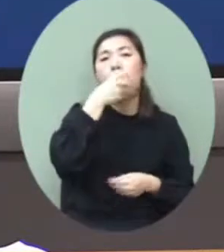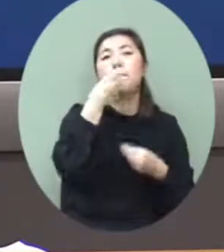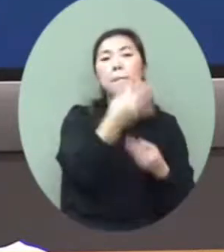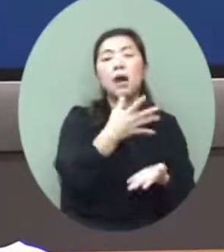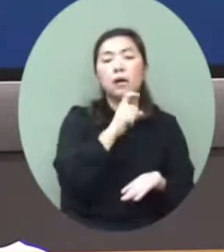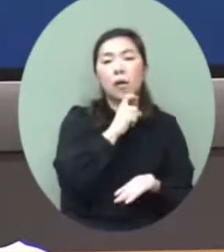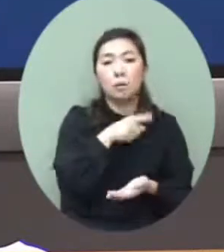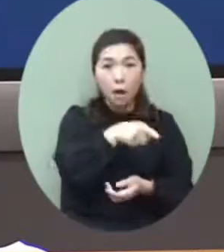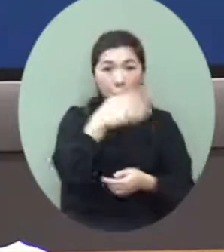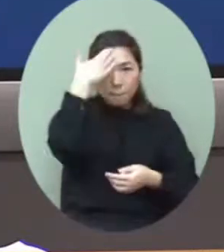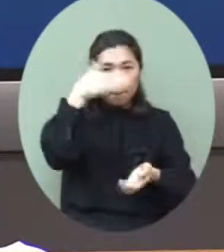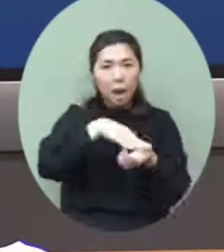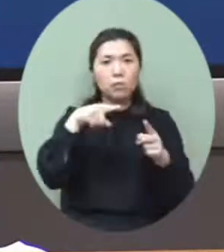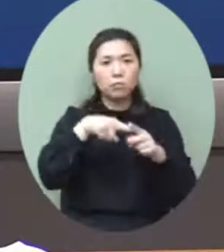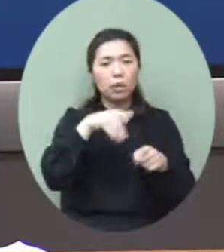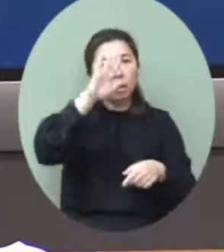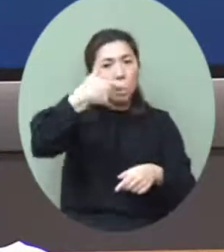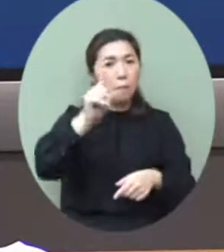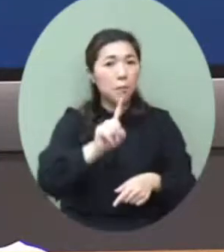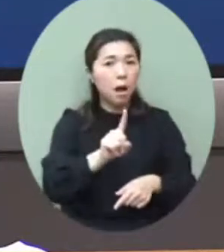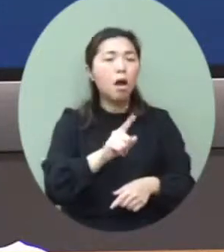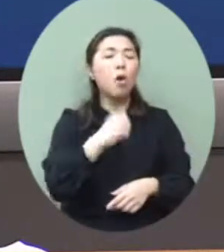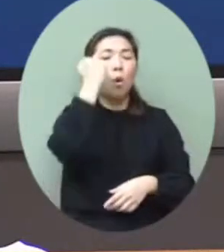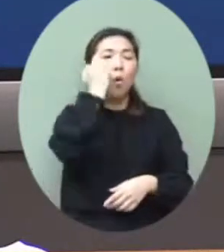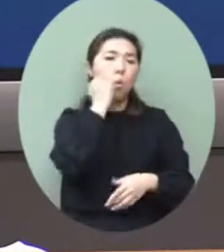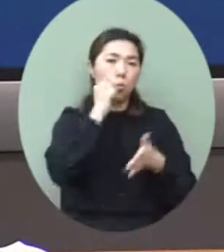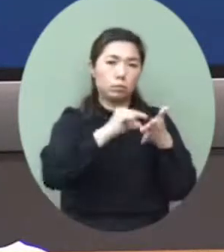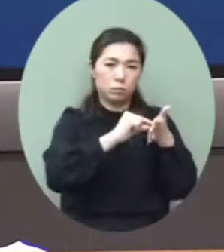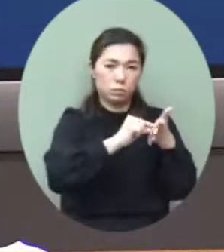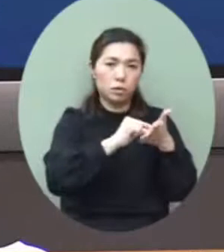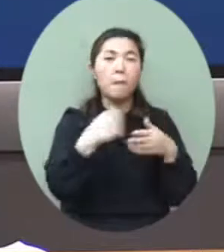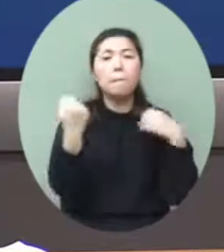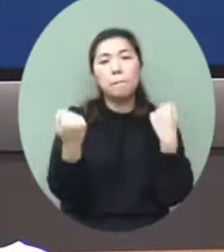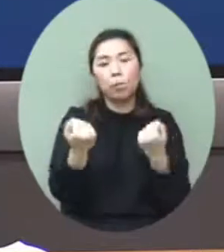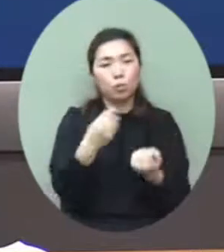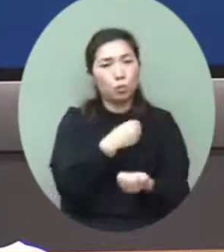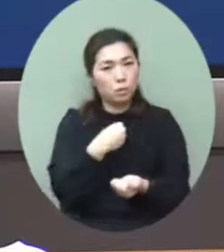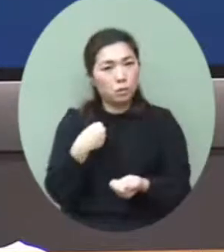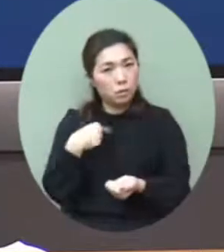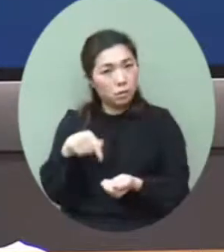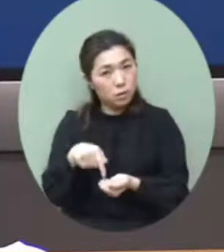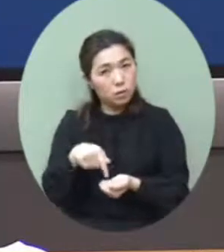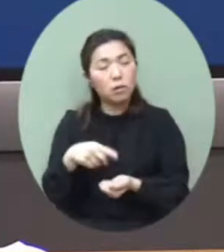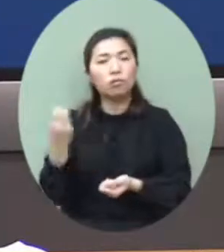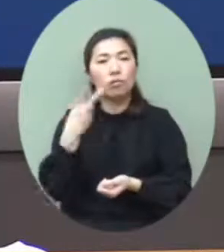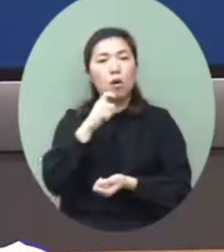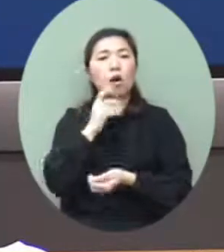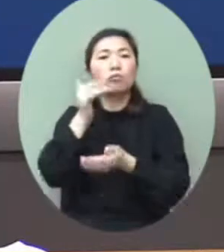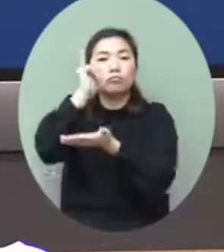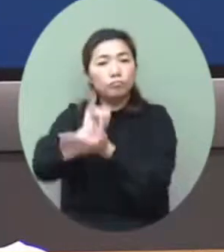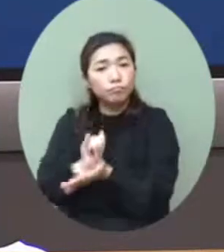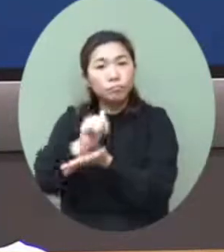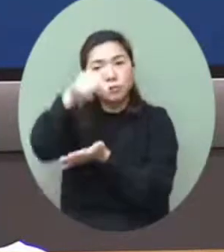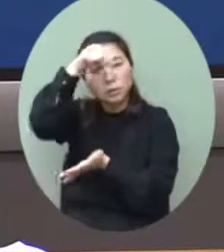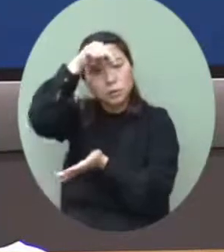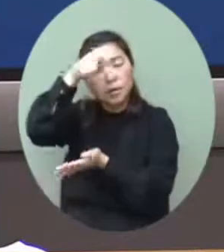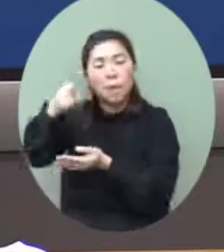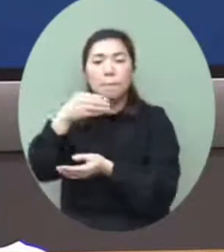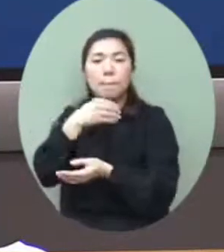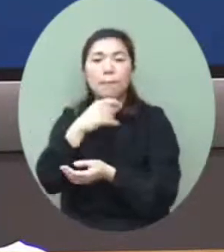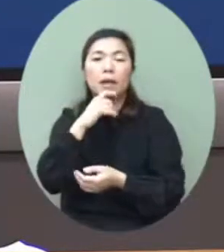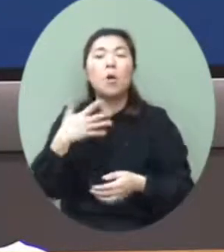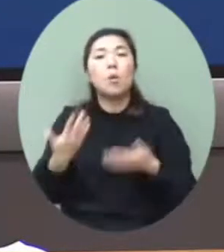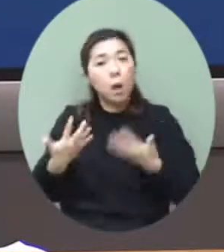the HR has already prescribed the drugs to over 34,000. at elderly care homes,